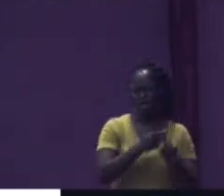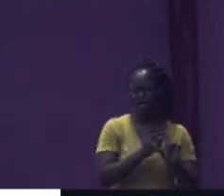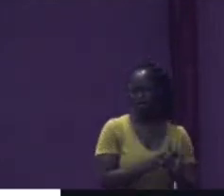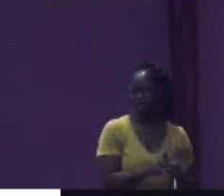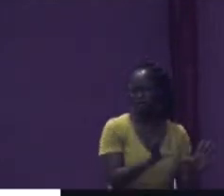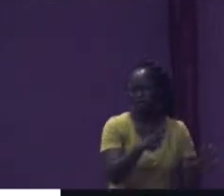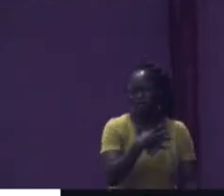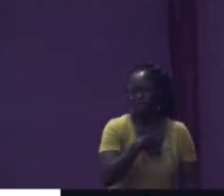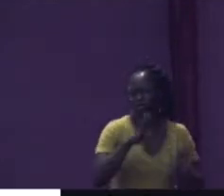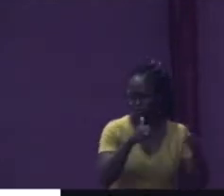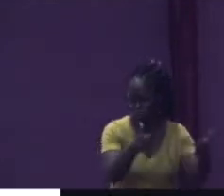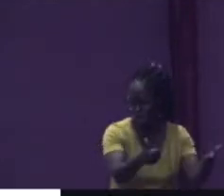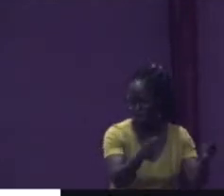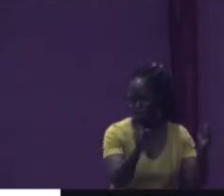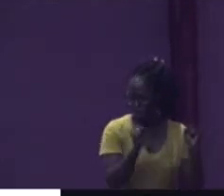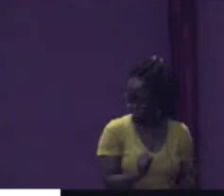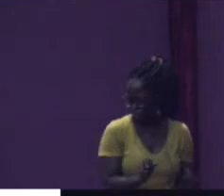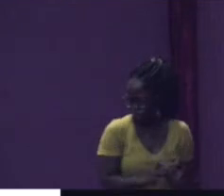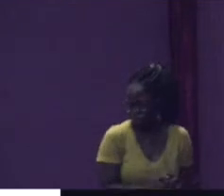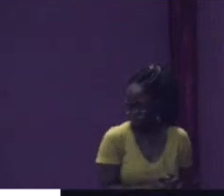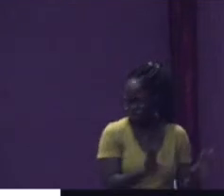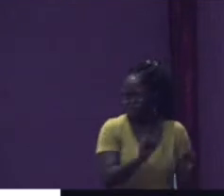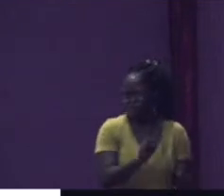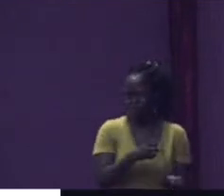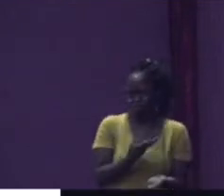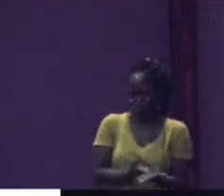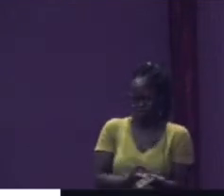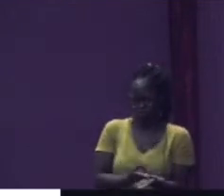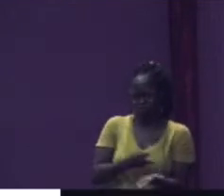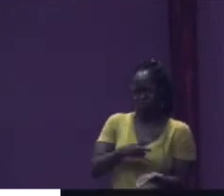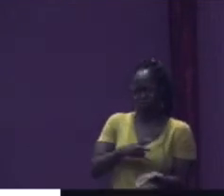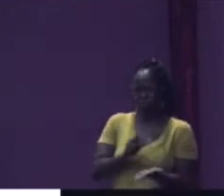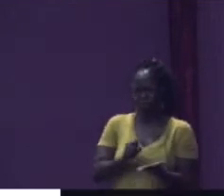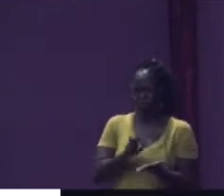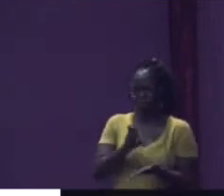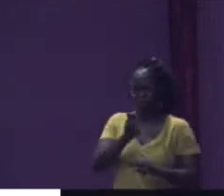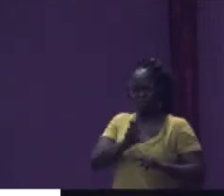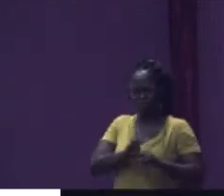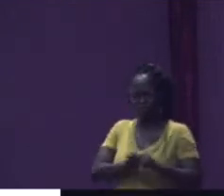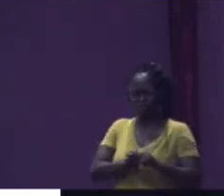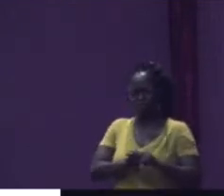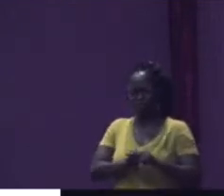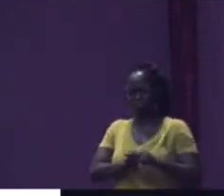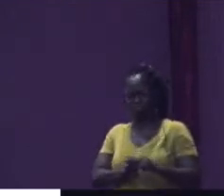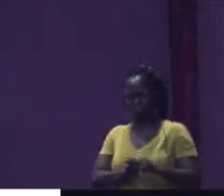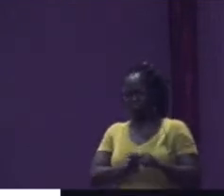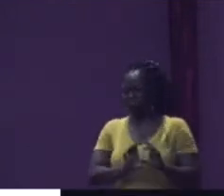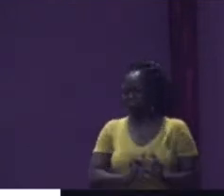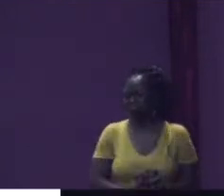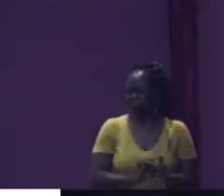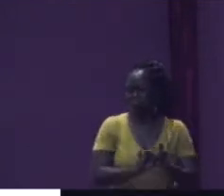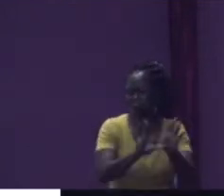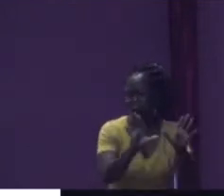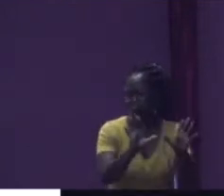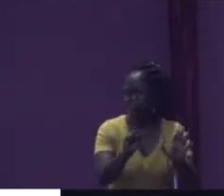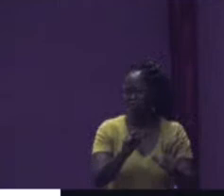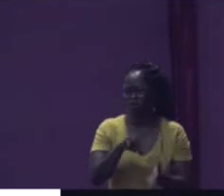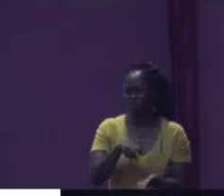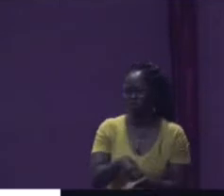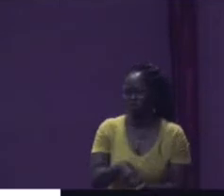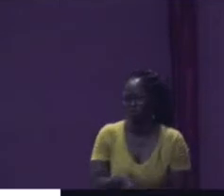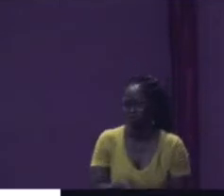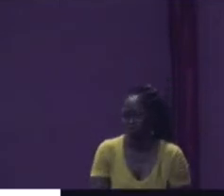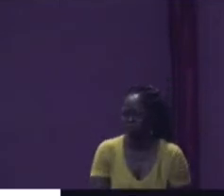not work. In this case, she has her kneeling, which was the traditional position. If the husband is